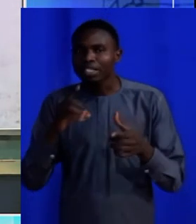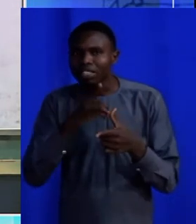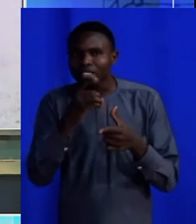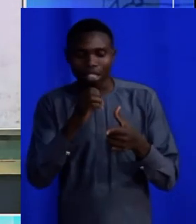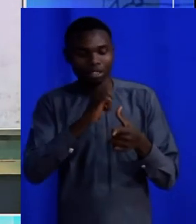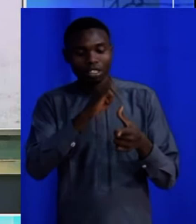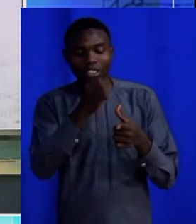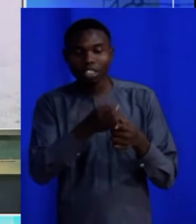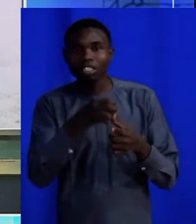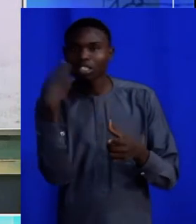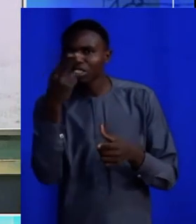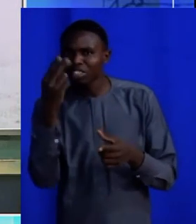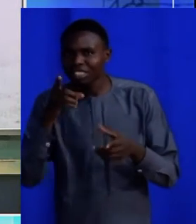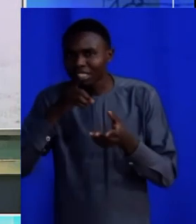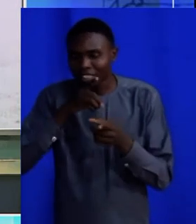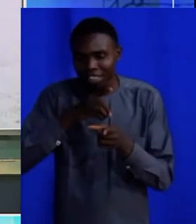you should contact